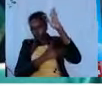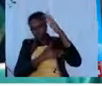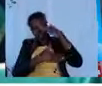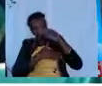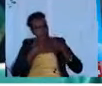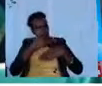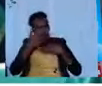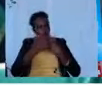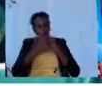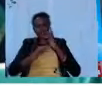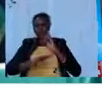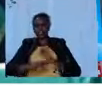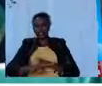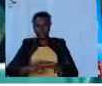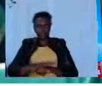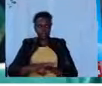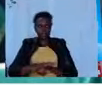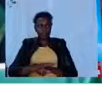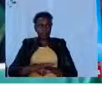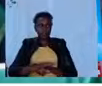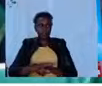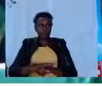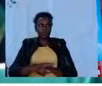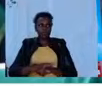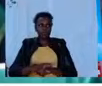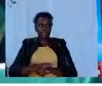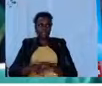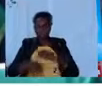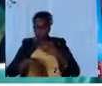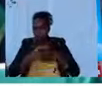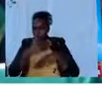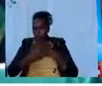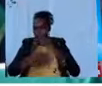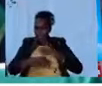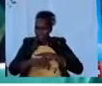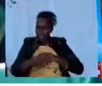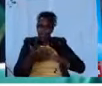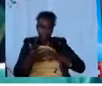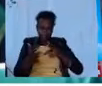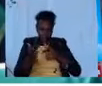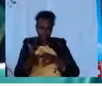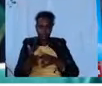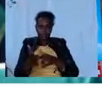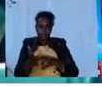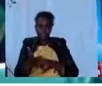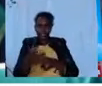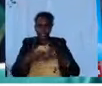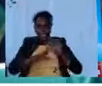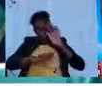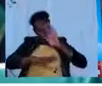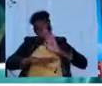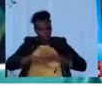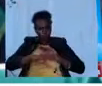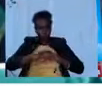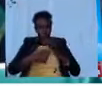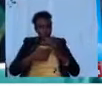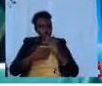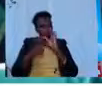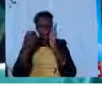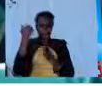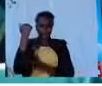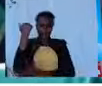all times. In all times, I mean in good or in